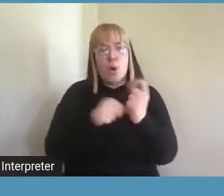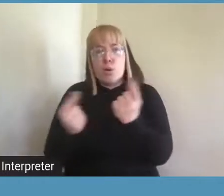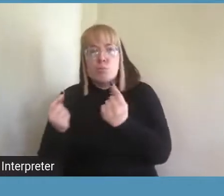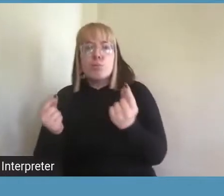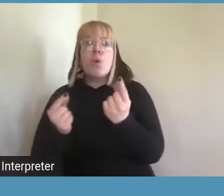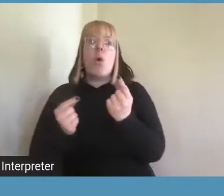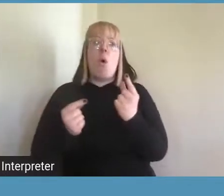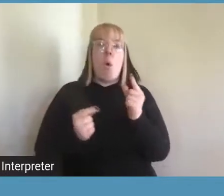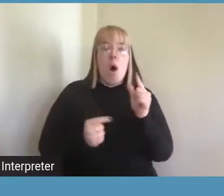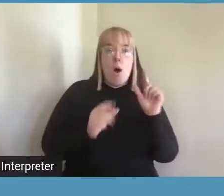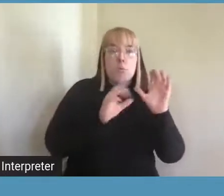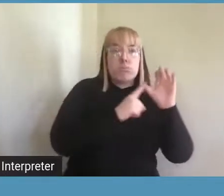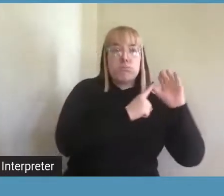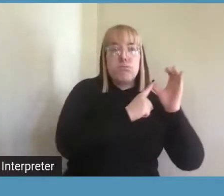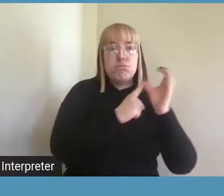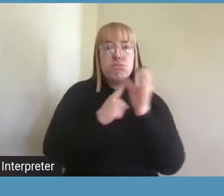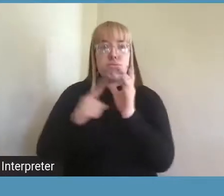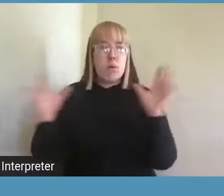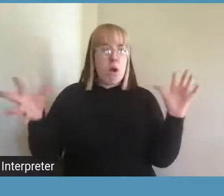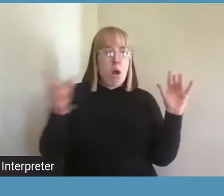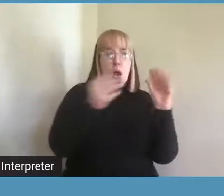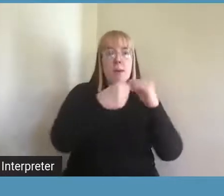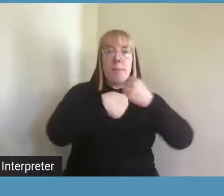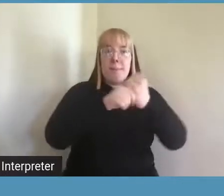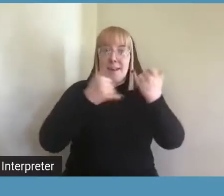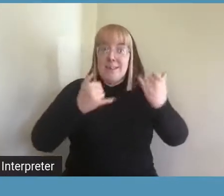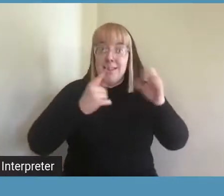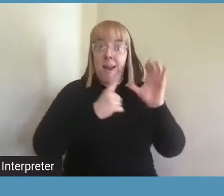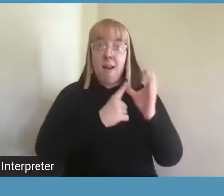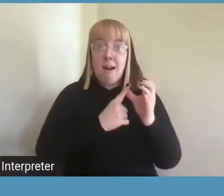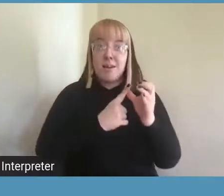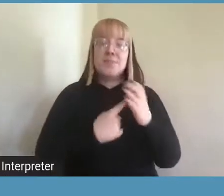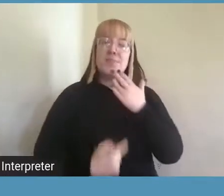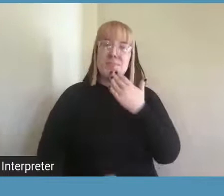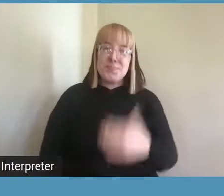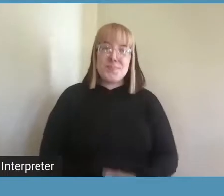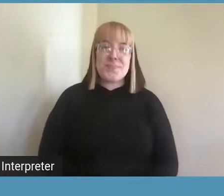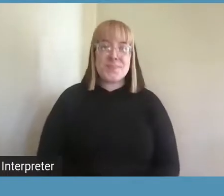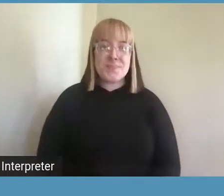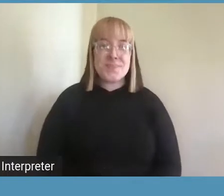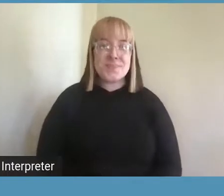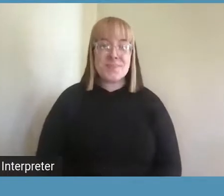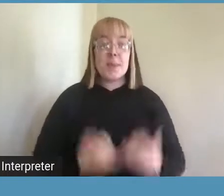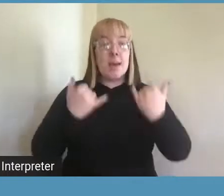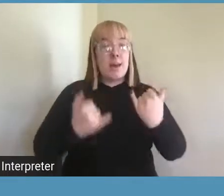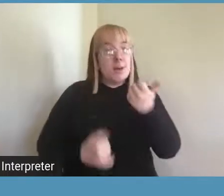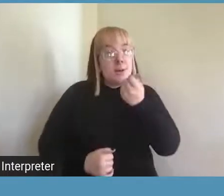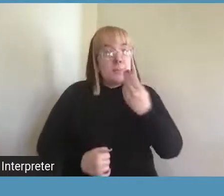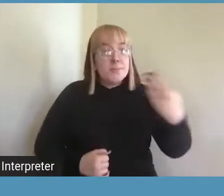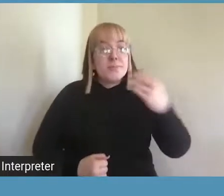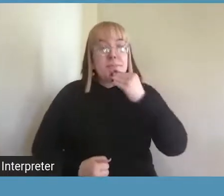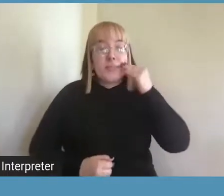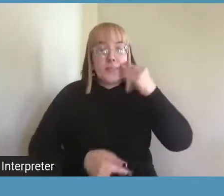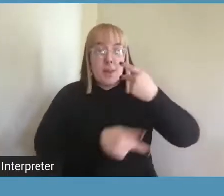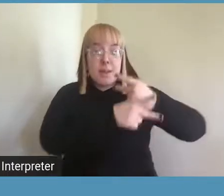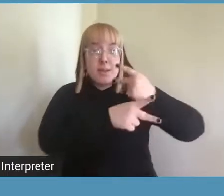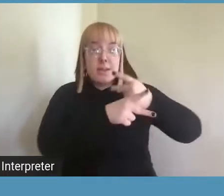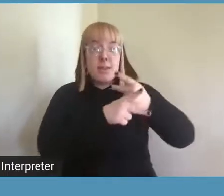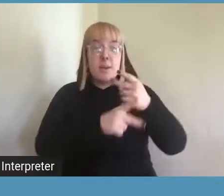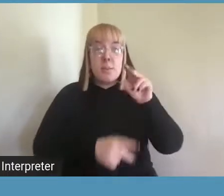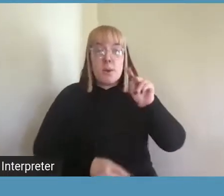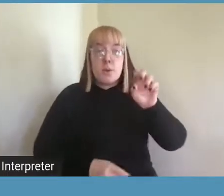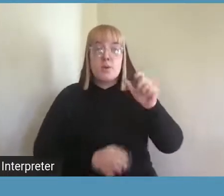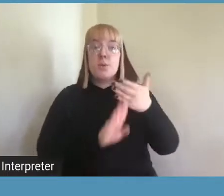that form the richness of our world and our profession. Thank you. And now for just a few housekeeping notes